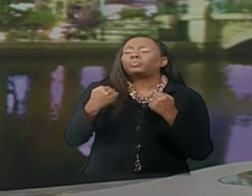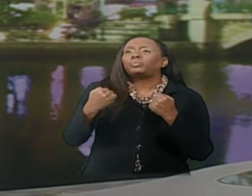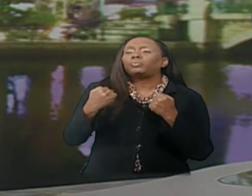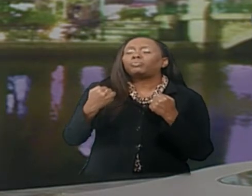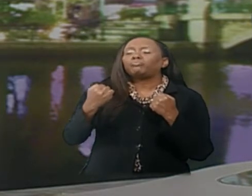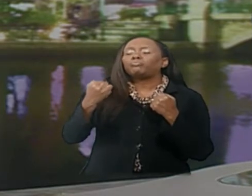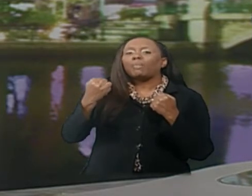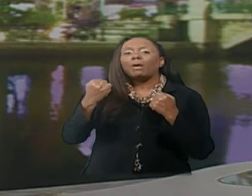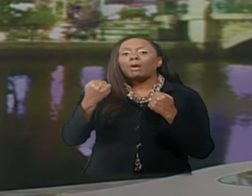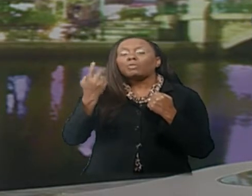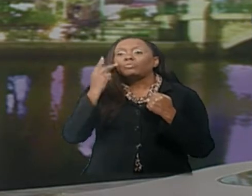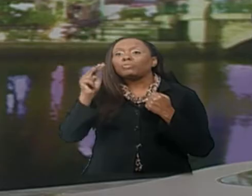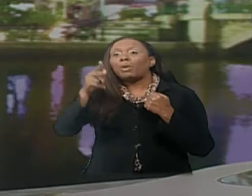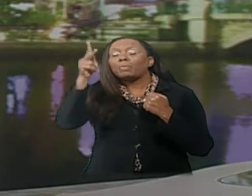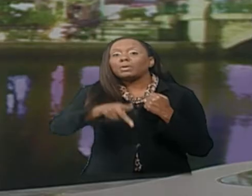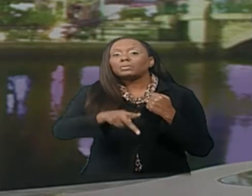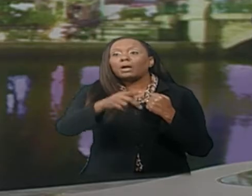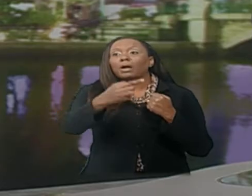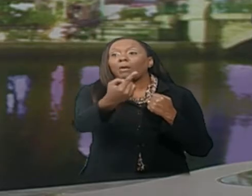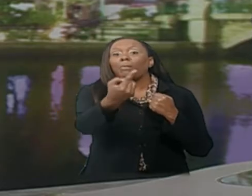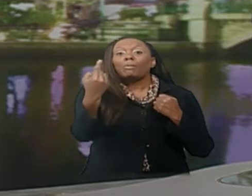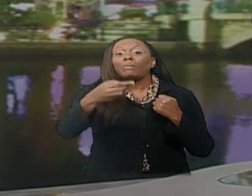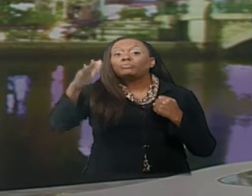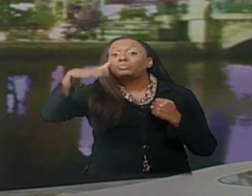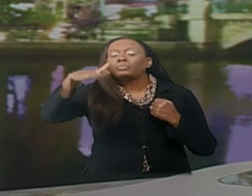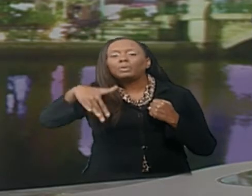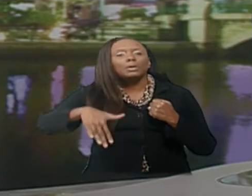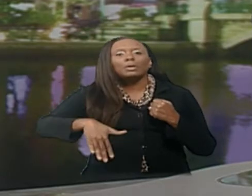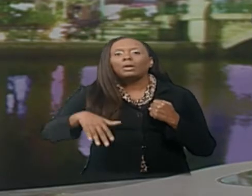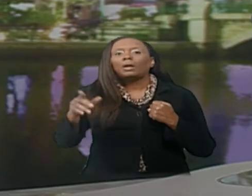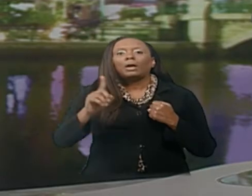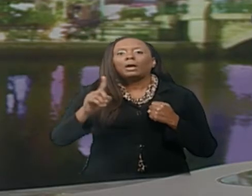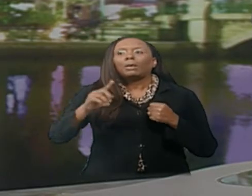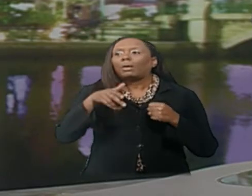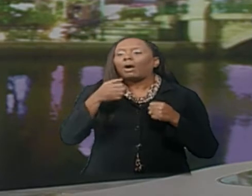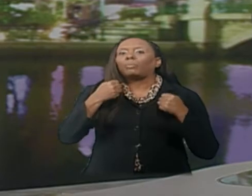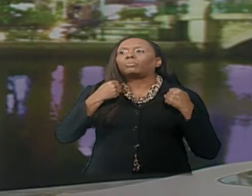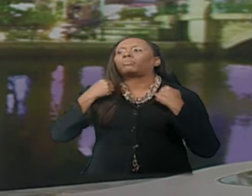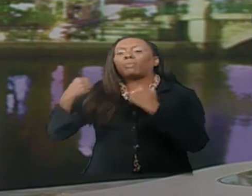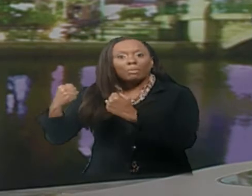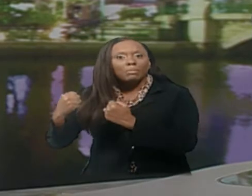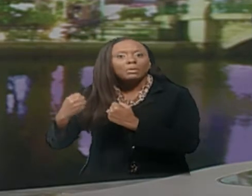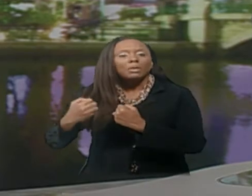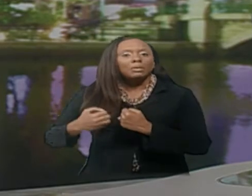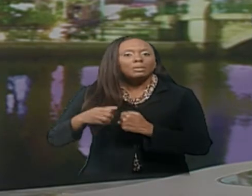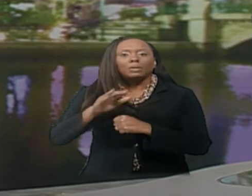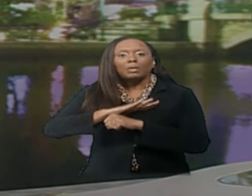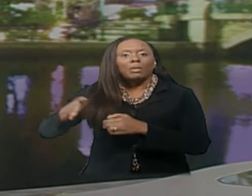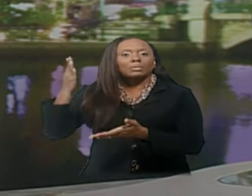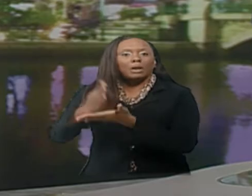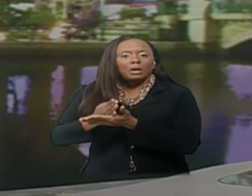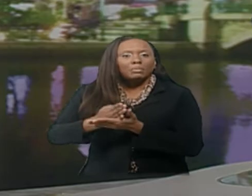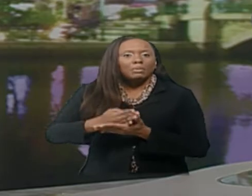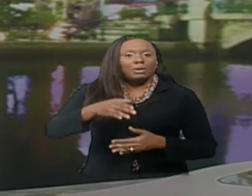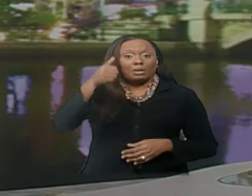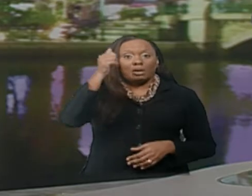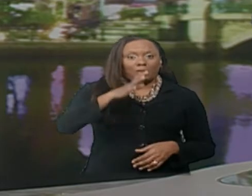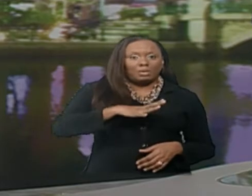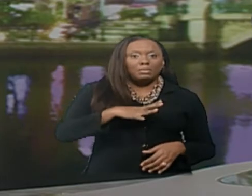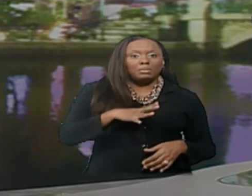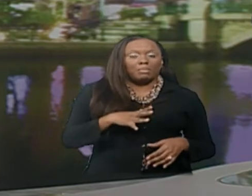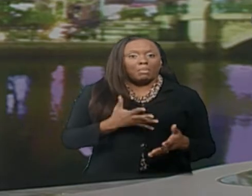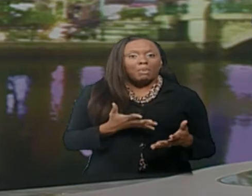do for our kids, there hardly any other institution that will do those kind of things. Because our children suffer from intellectual